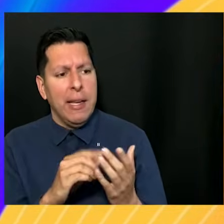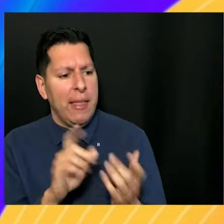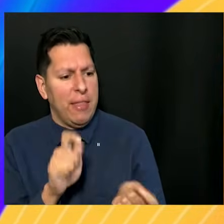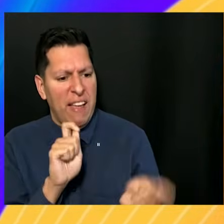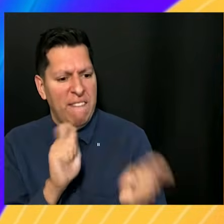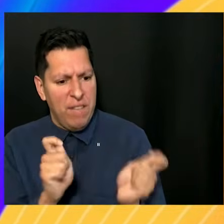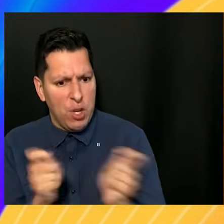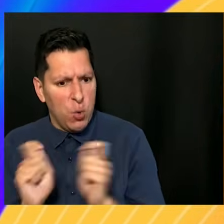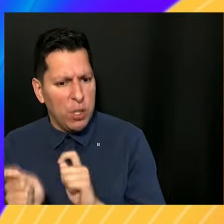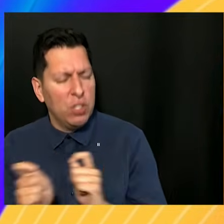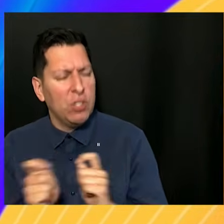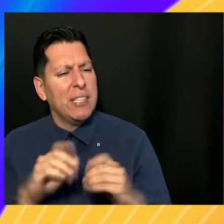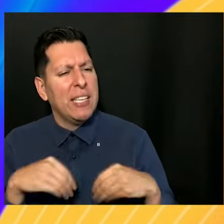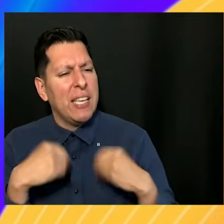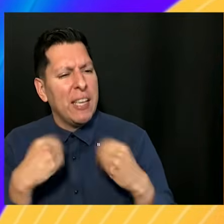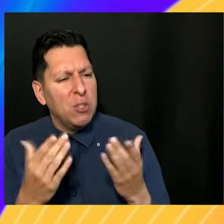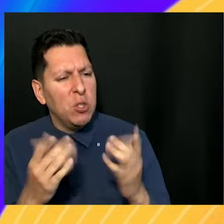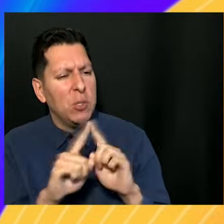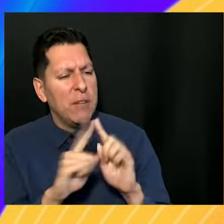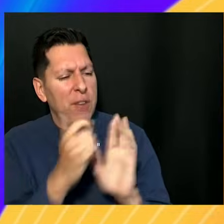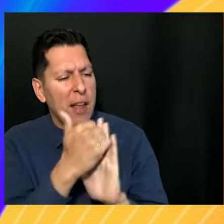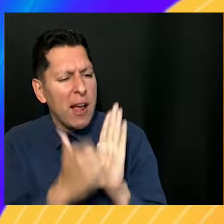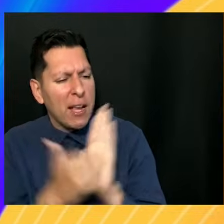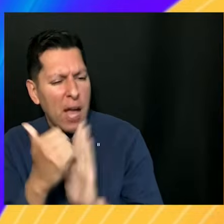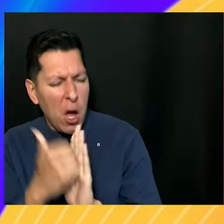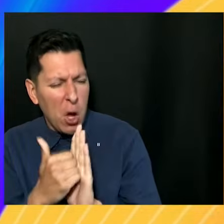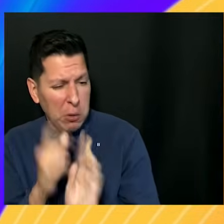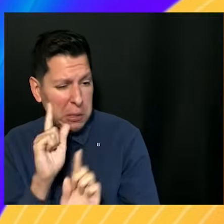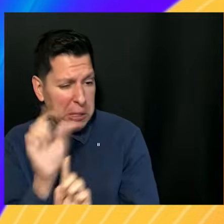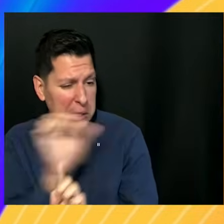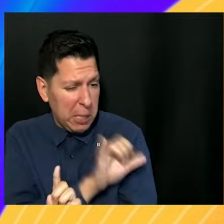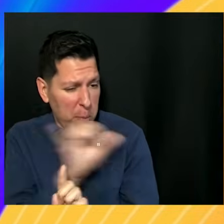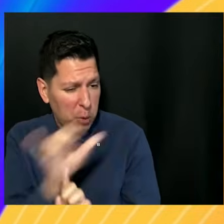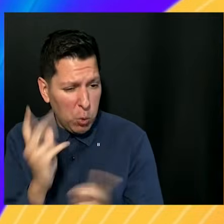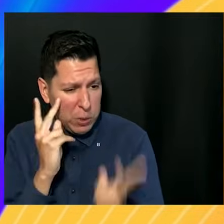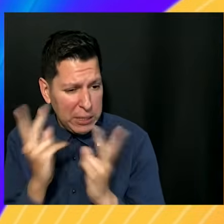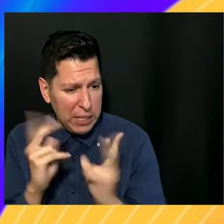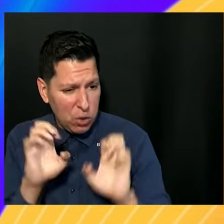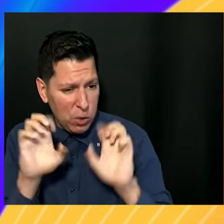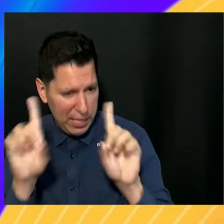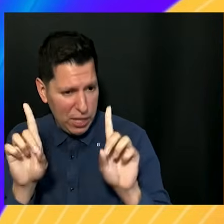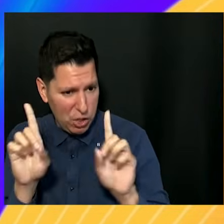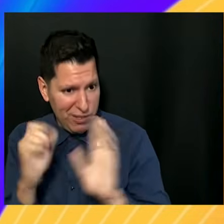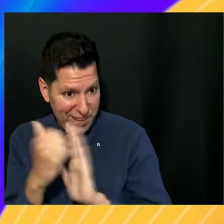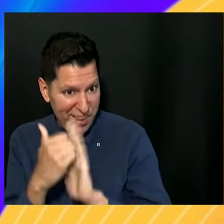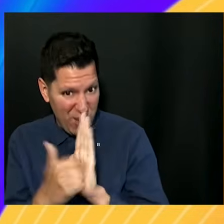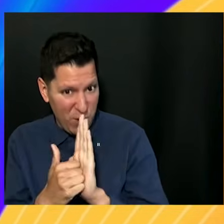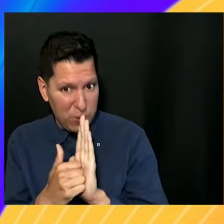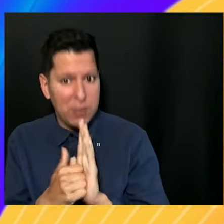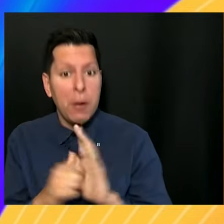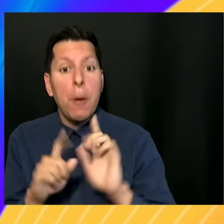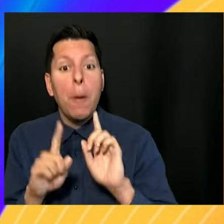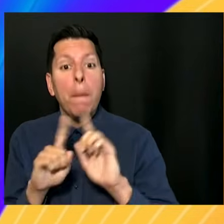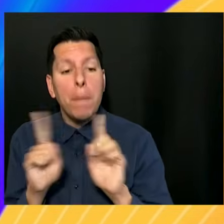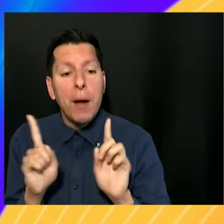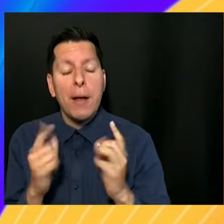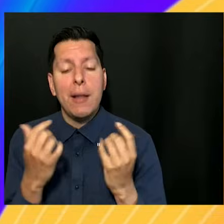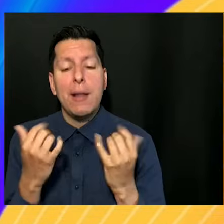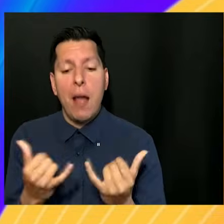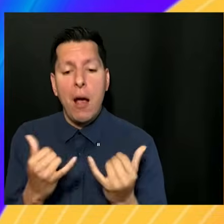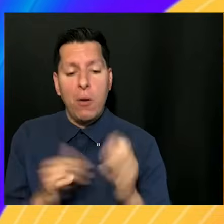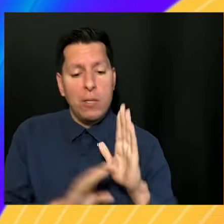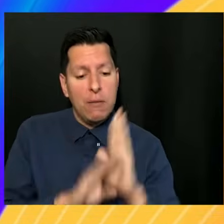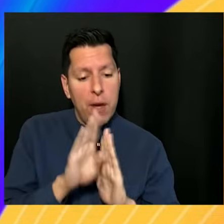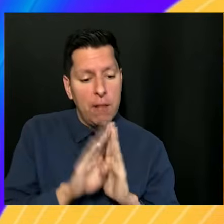set of accounts that's similar to what we see in education. So it sets up accounts for an SIS system and an LMS system in